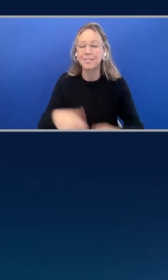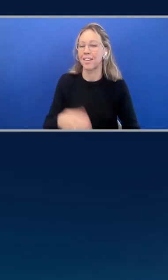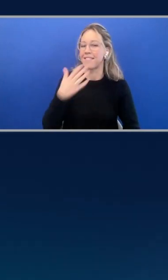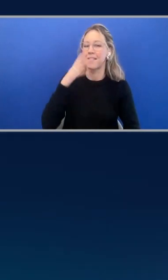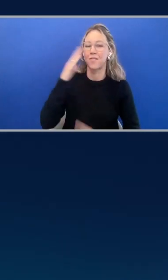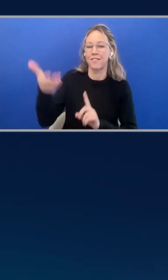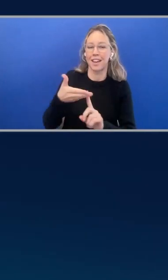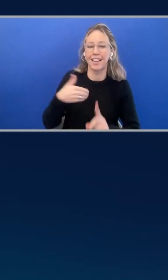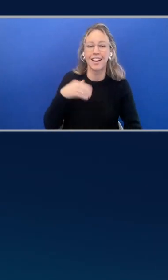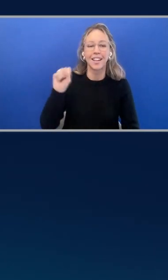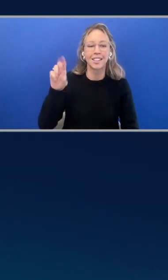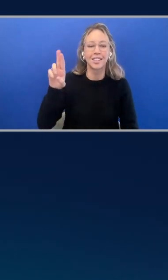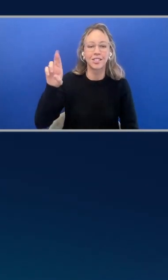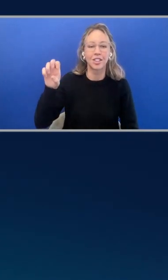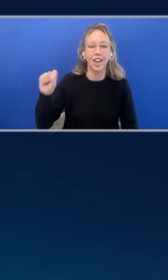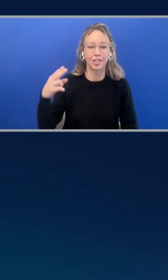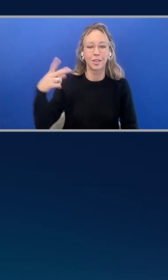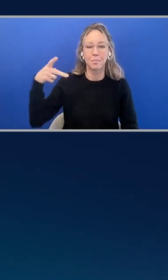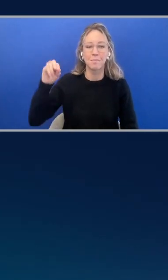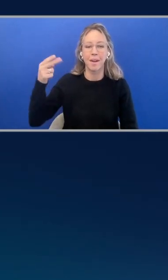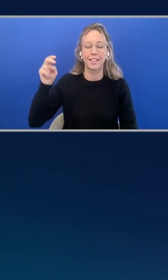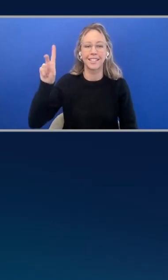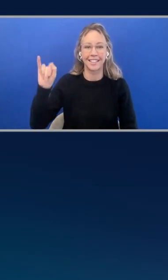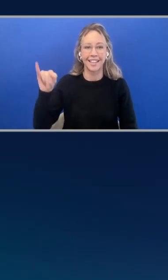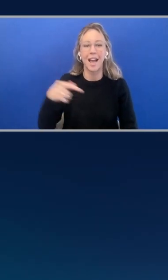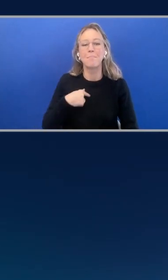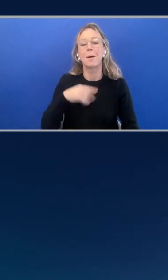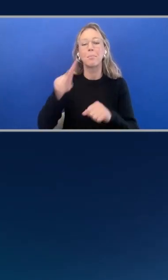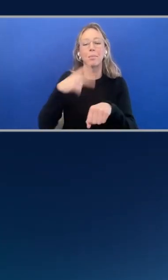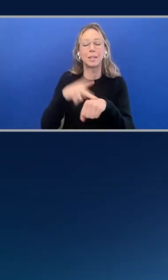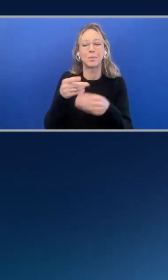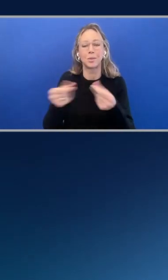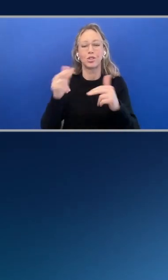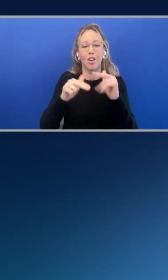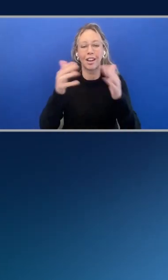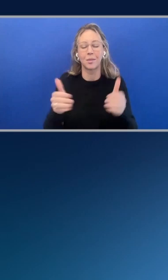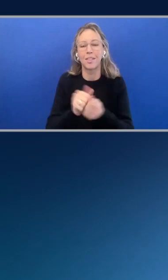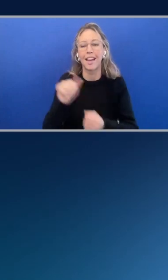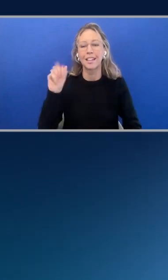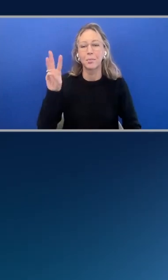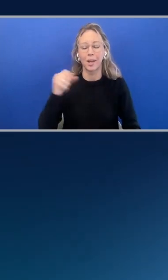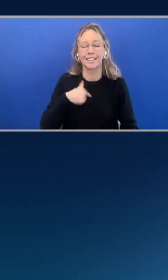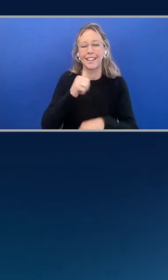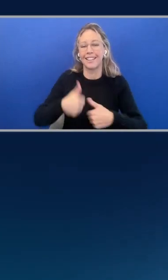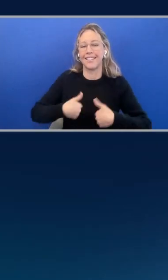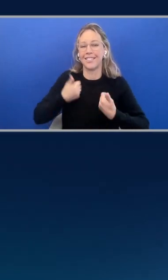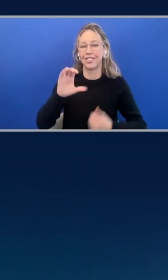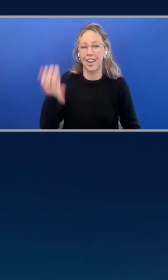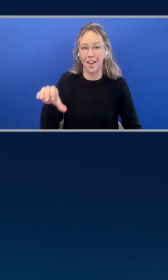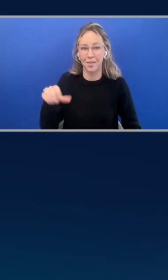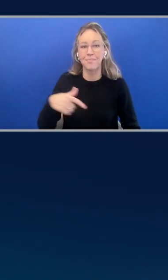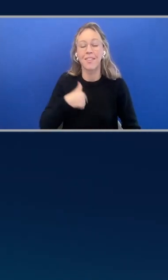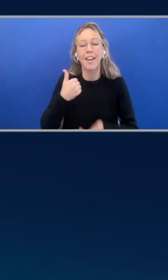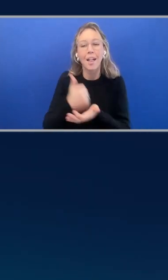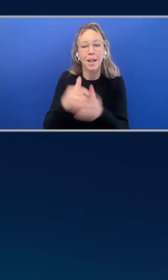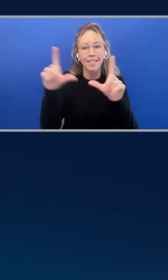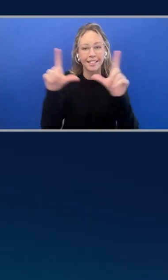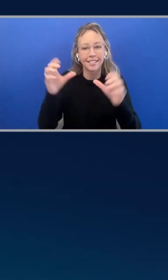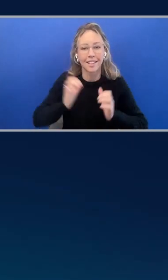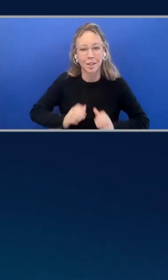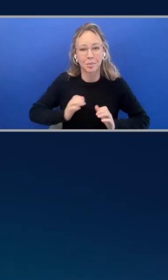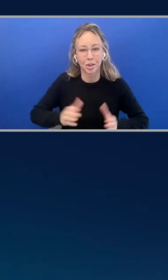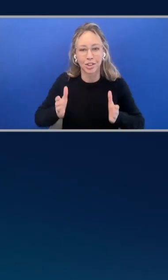Suresh Pupandi. I'm a principal solutions architect with AWS based in Chicago. I help life science customers.